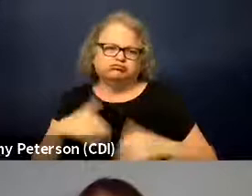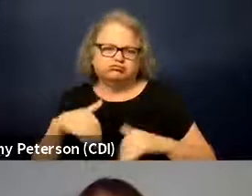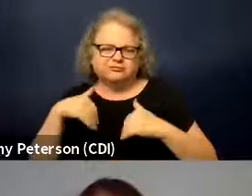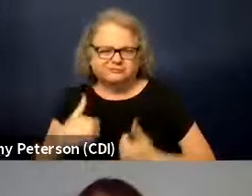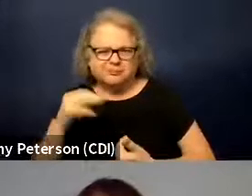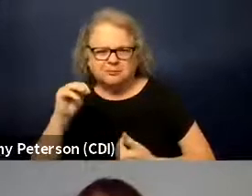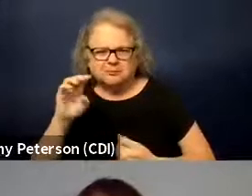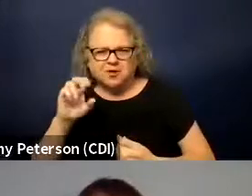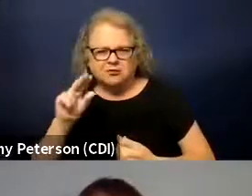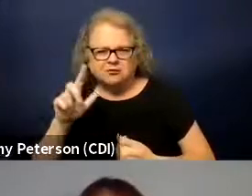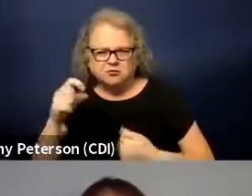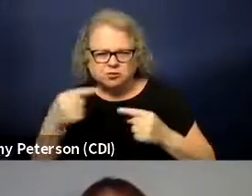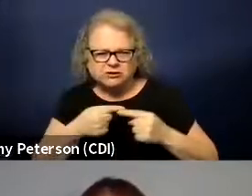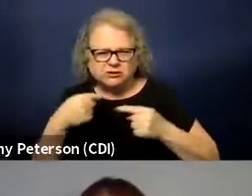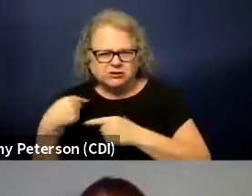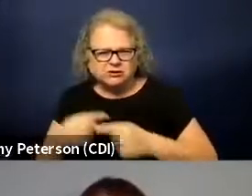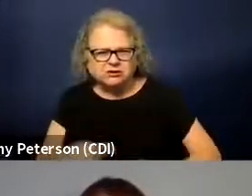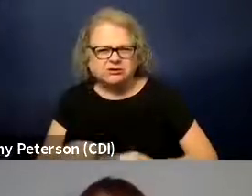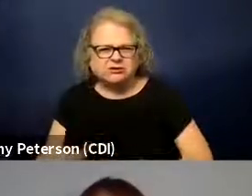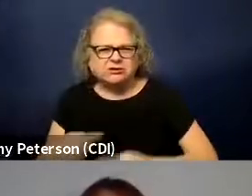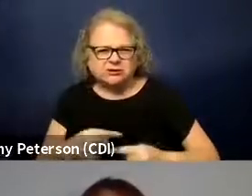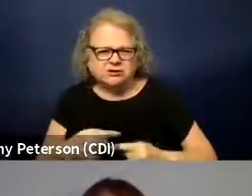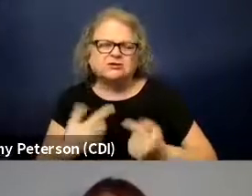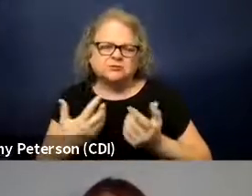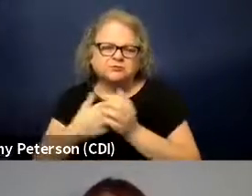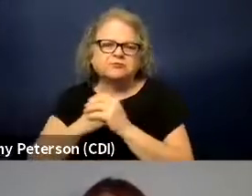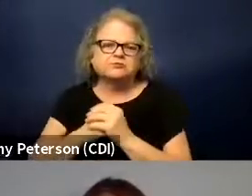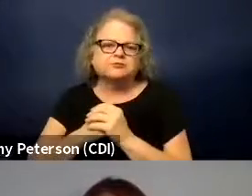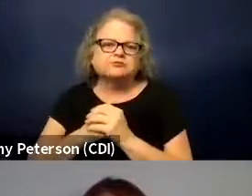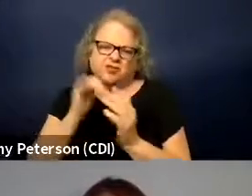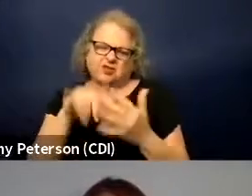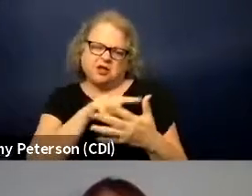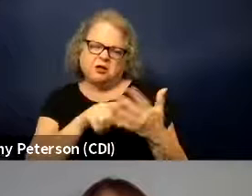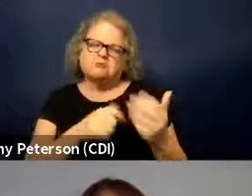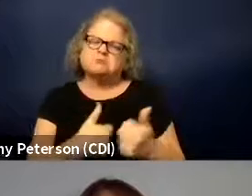symptoms last 10 days, maybe 2 weeks, and then go away.